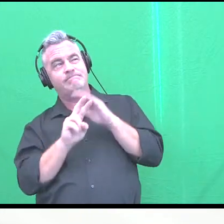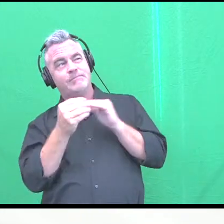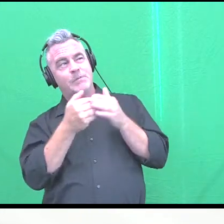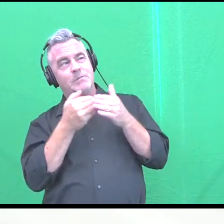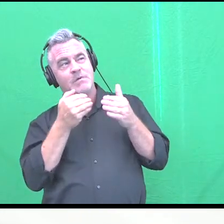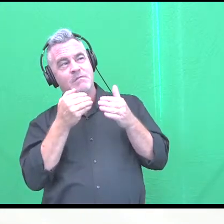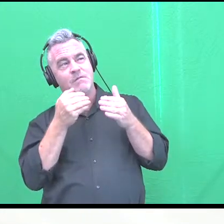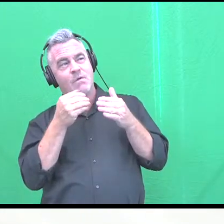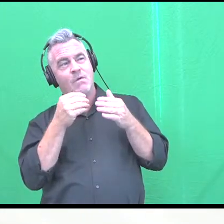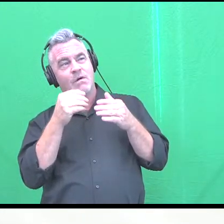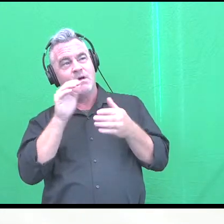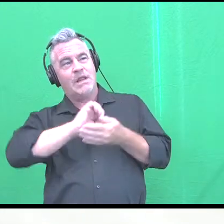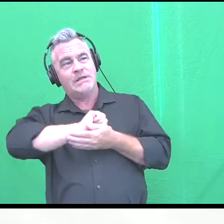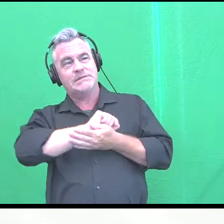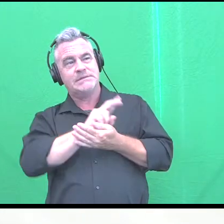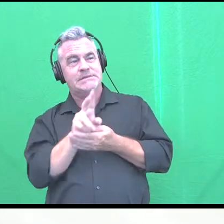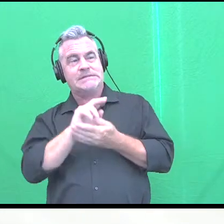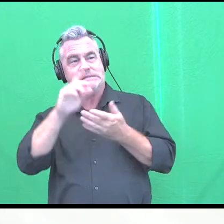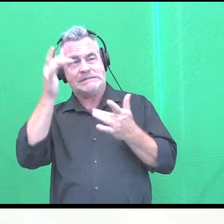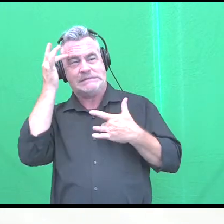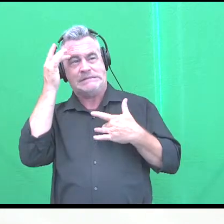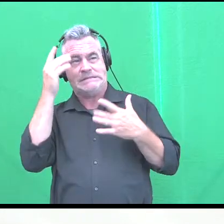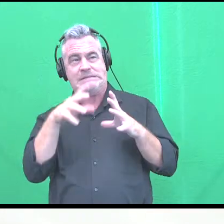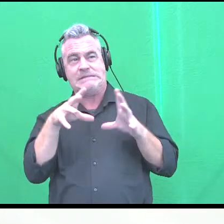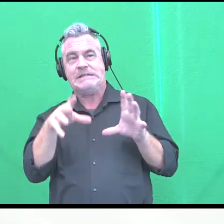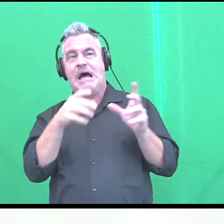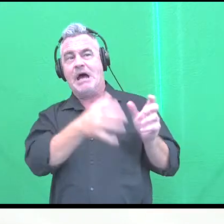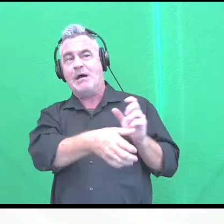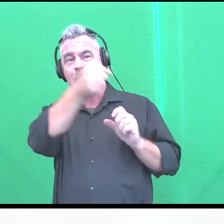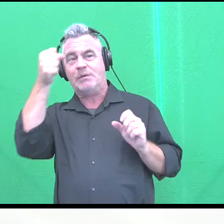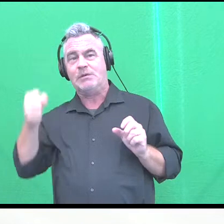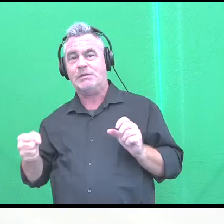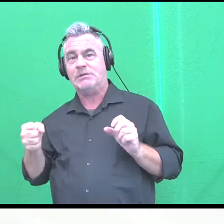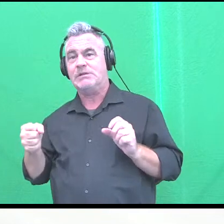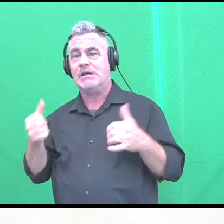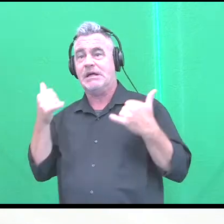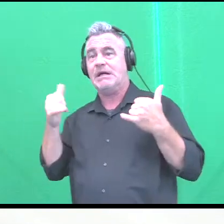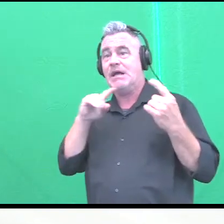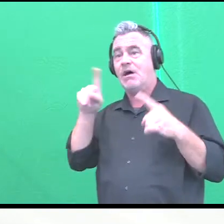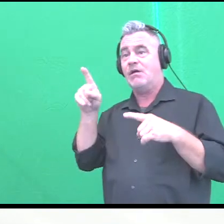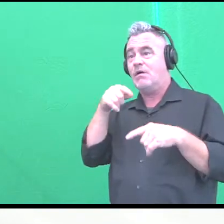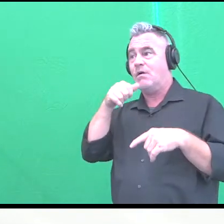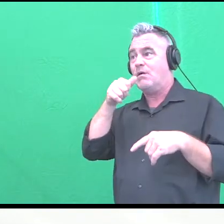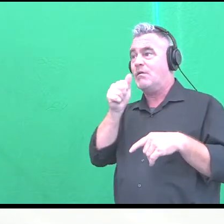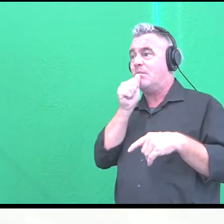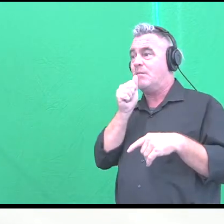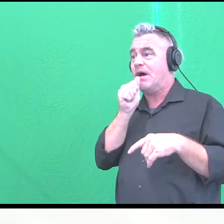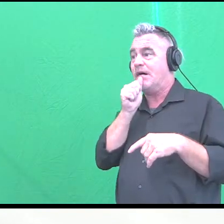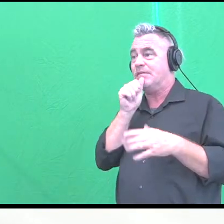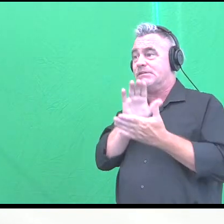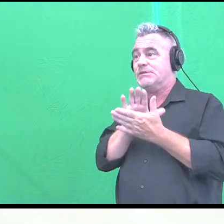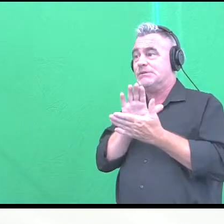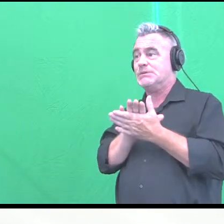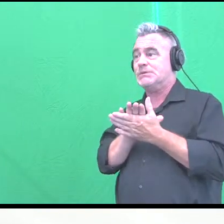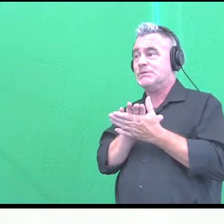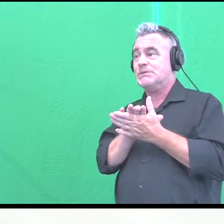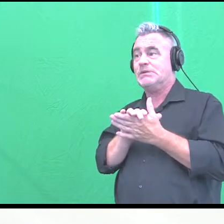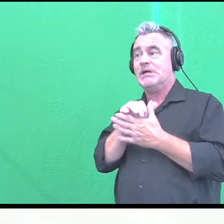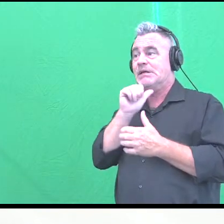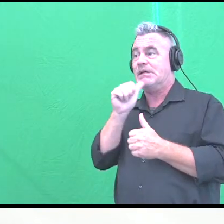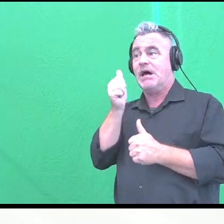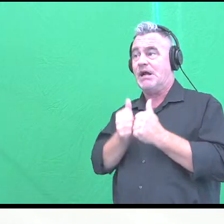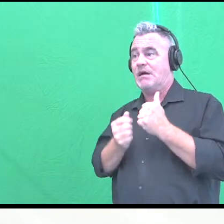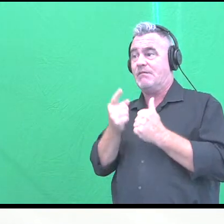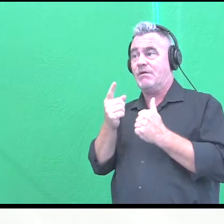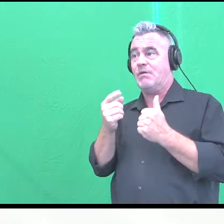pandemic, and I pulled them from the school district. They now go to private school, and not everybody has